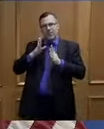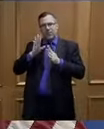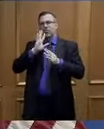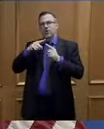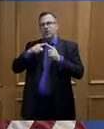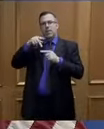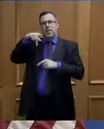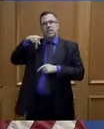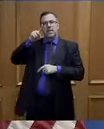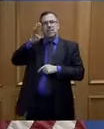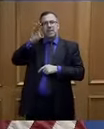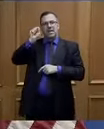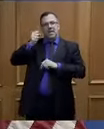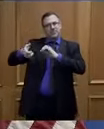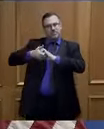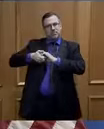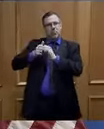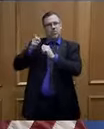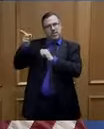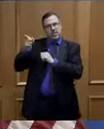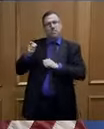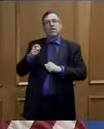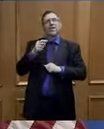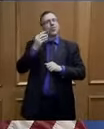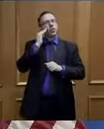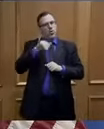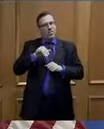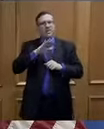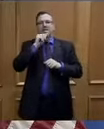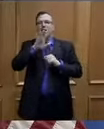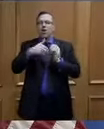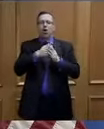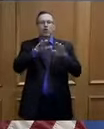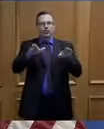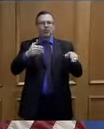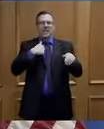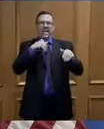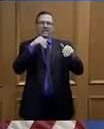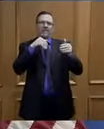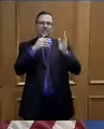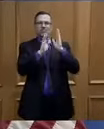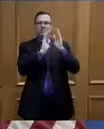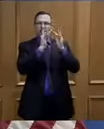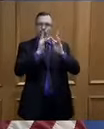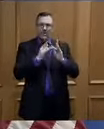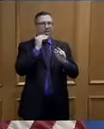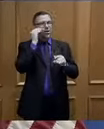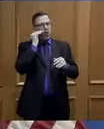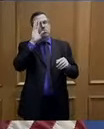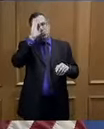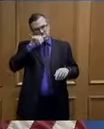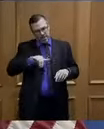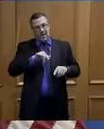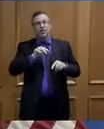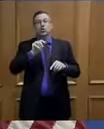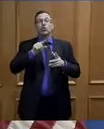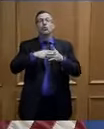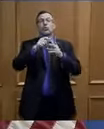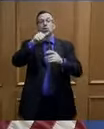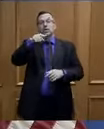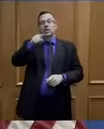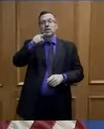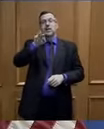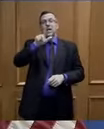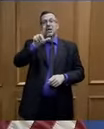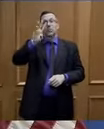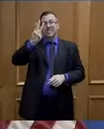We recognize that not all children have access to internet at home, so we certainly wanted to accommodate some of those needs. And so starting April 6th, in